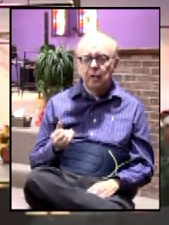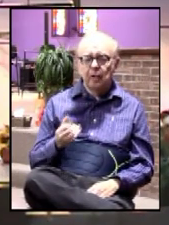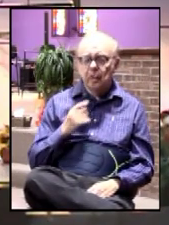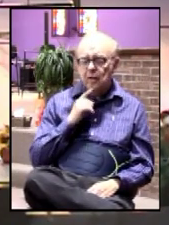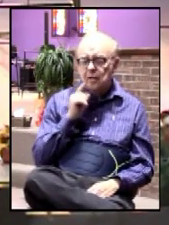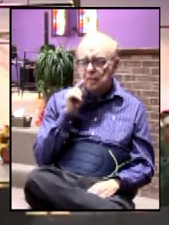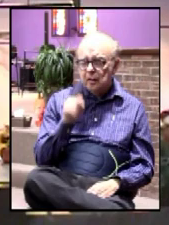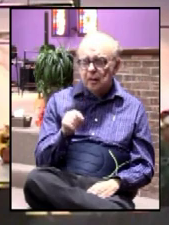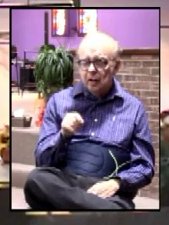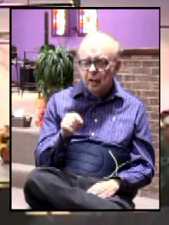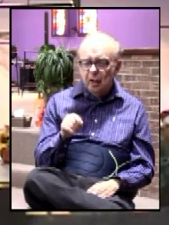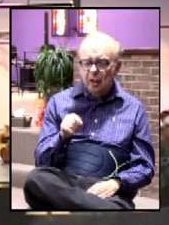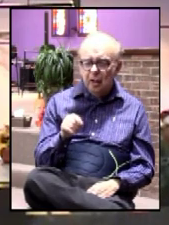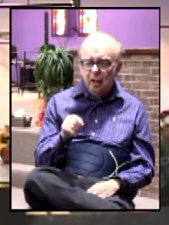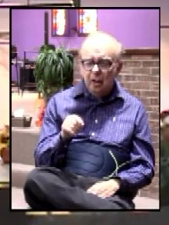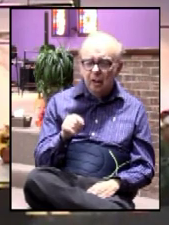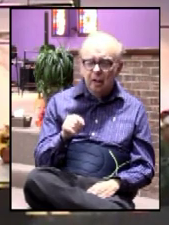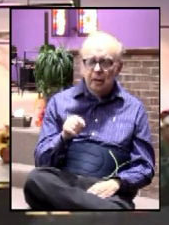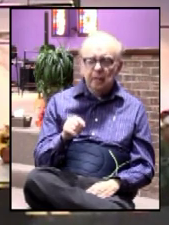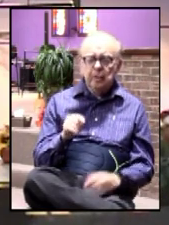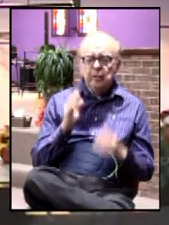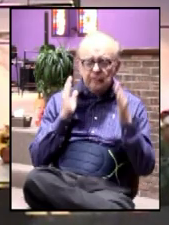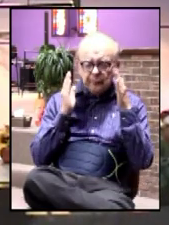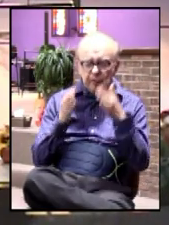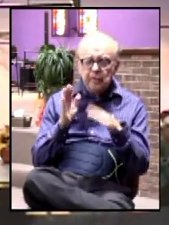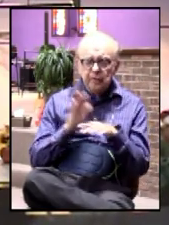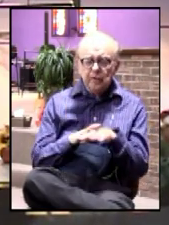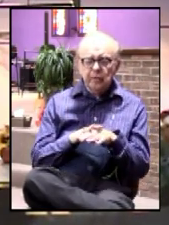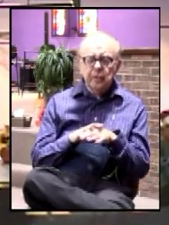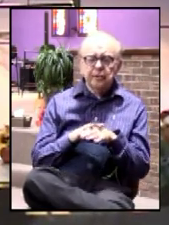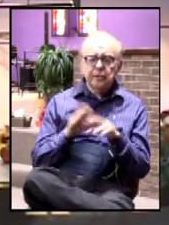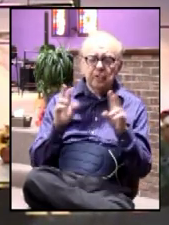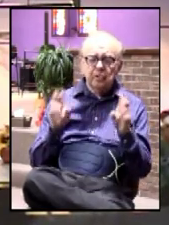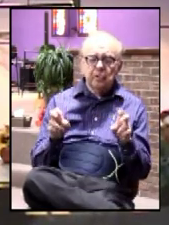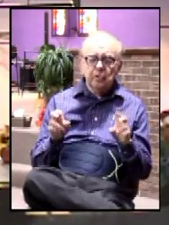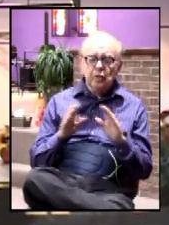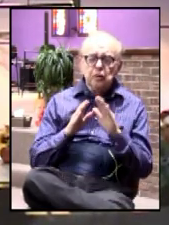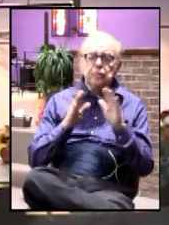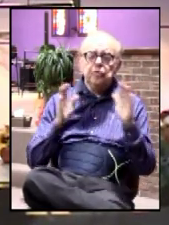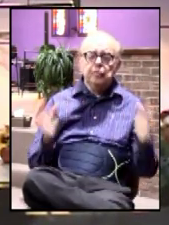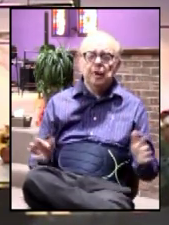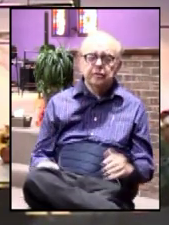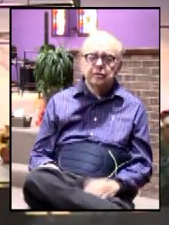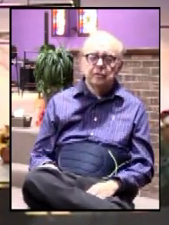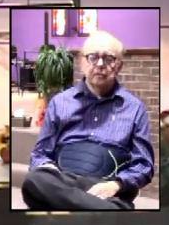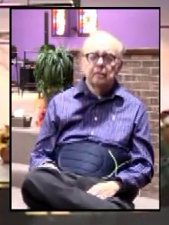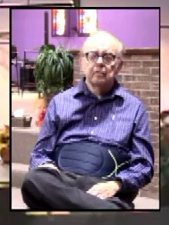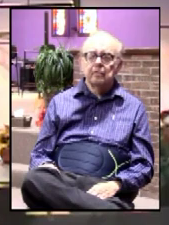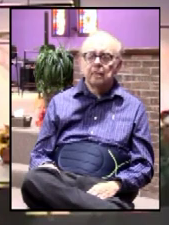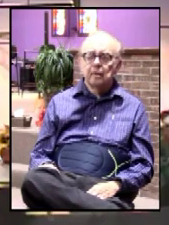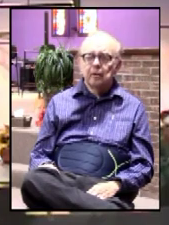because they say, you delve on this subject too much.